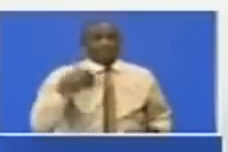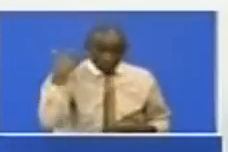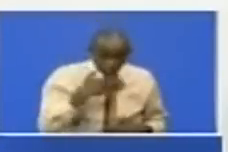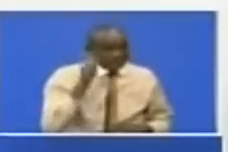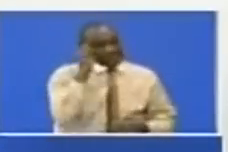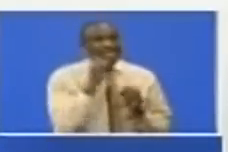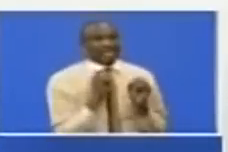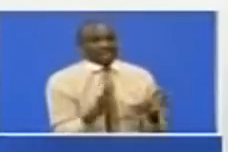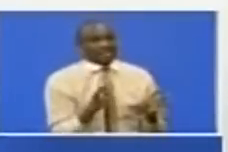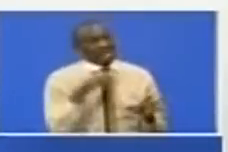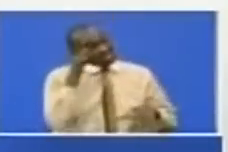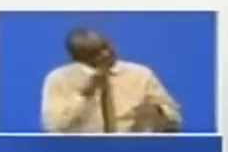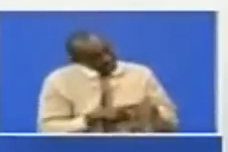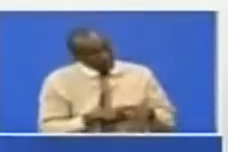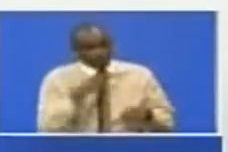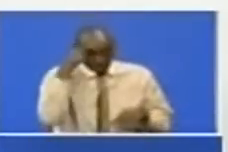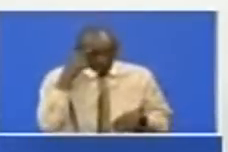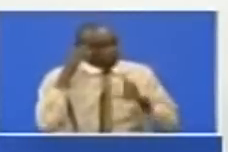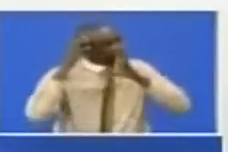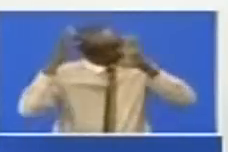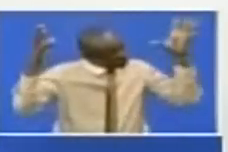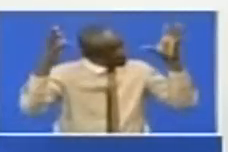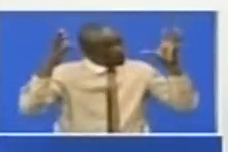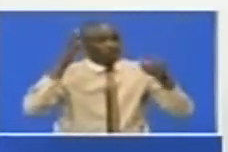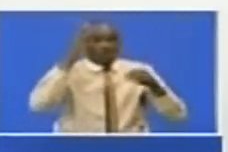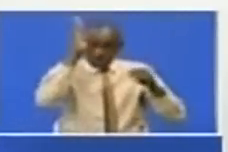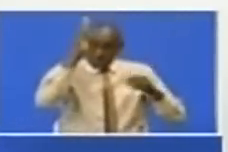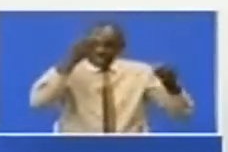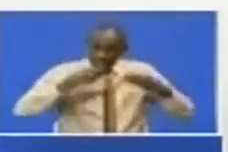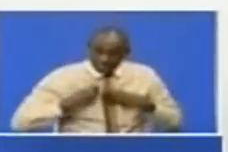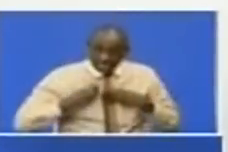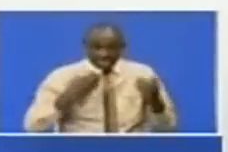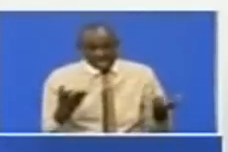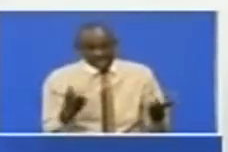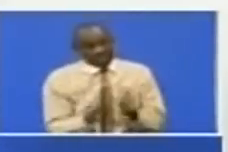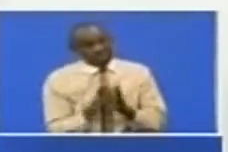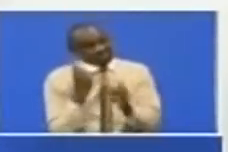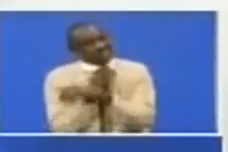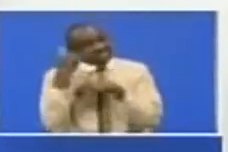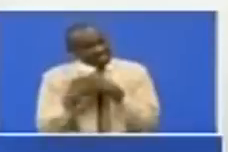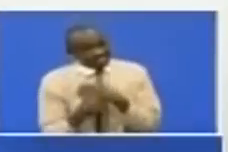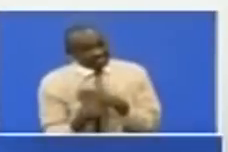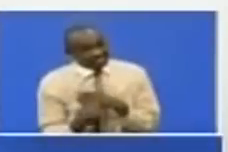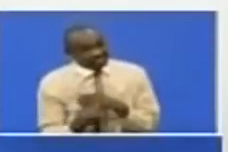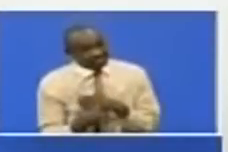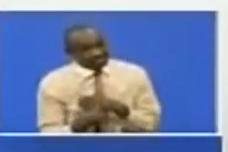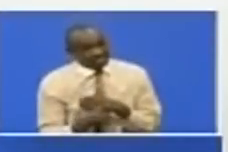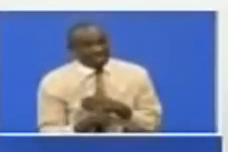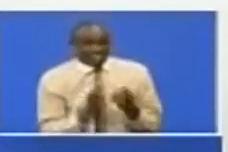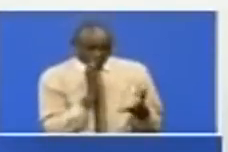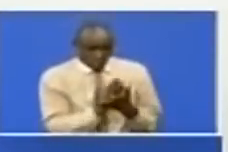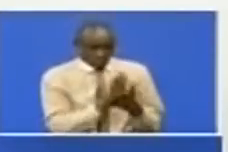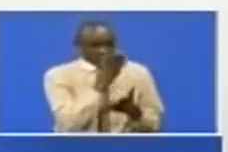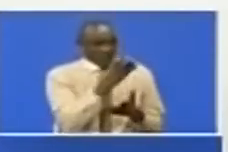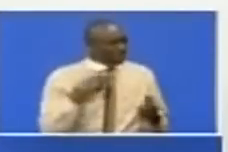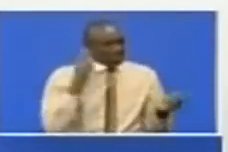always in Kenya. Right. Sometimes because of the vision that God has given me for other places, I travel outside. Uh-huh. So now, actually at that point,